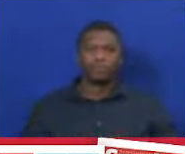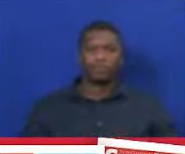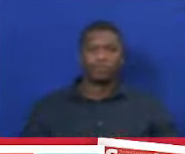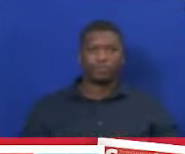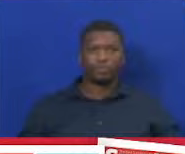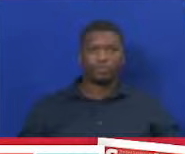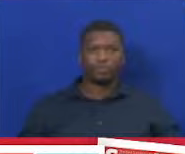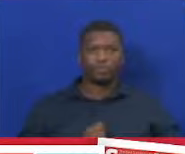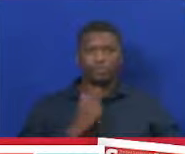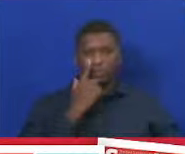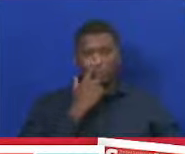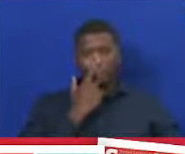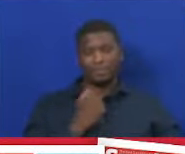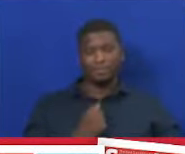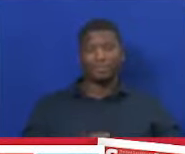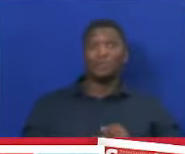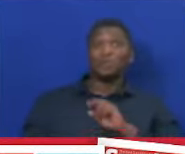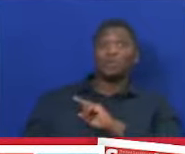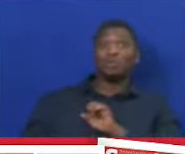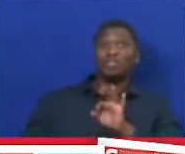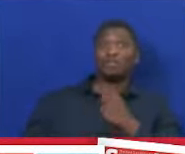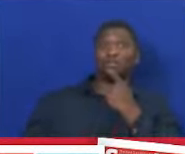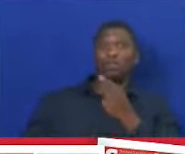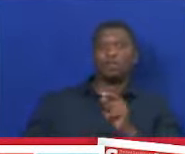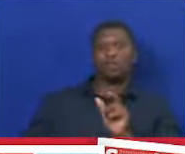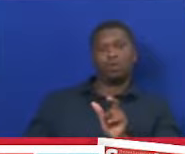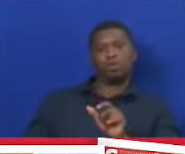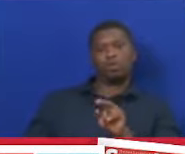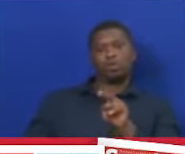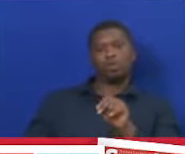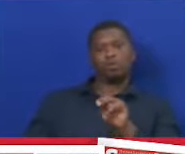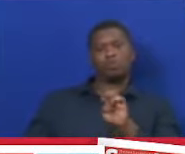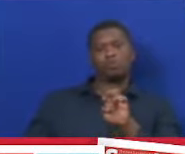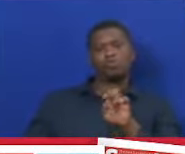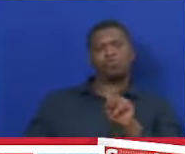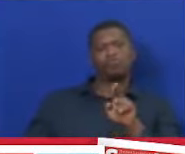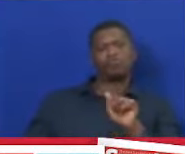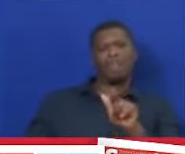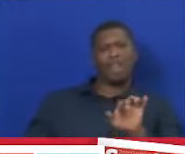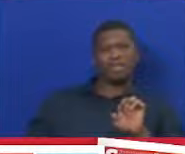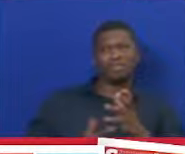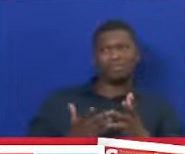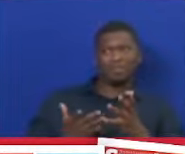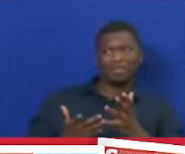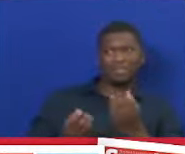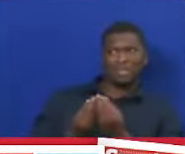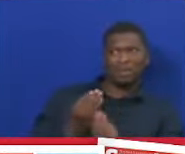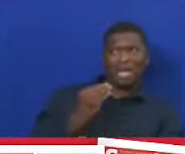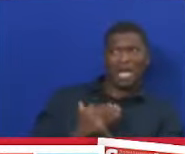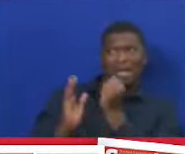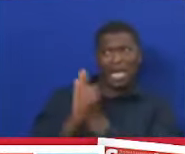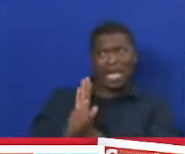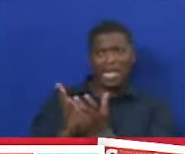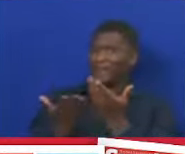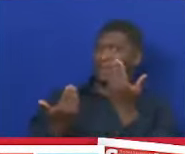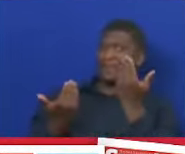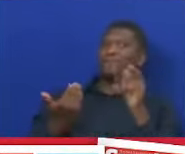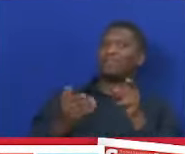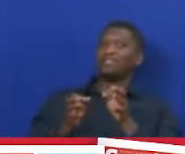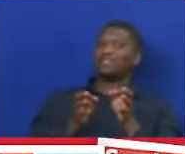connotations, witness C. Yes, Ms. Muhlasedi? Thank you. Witness C,